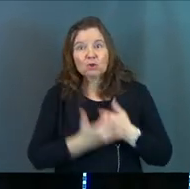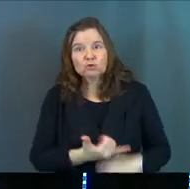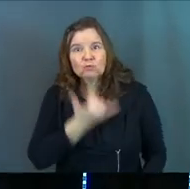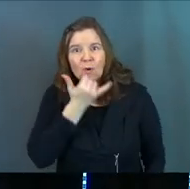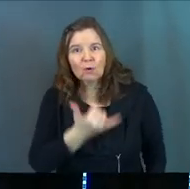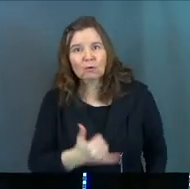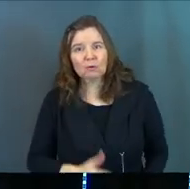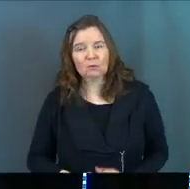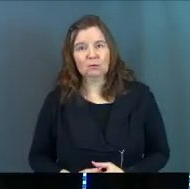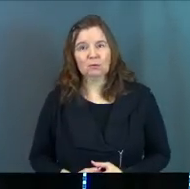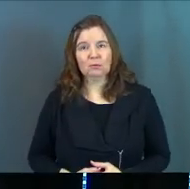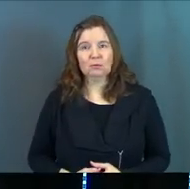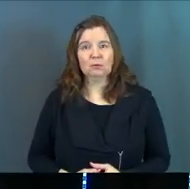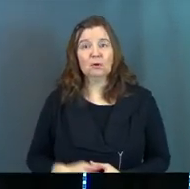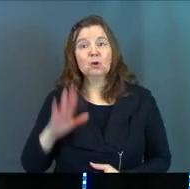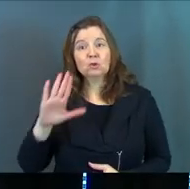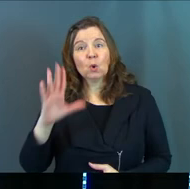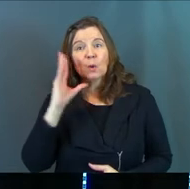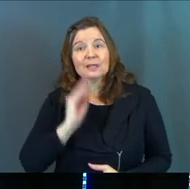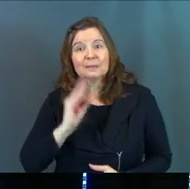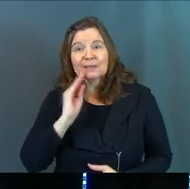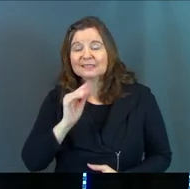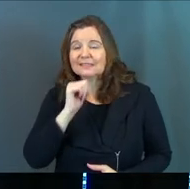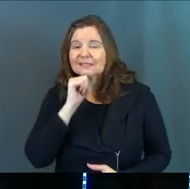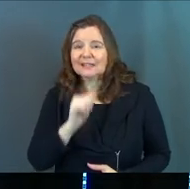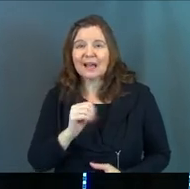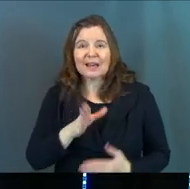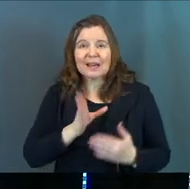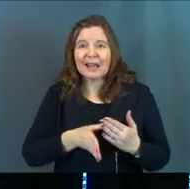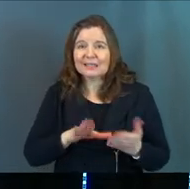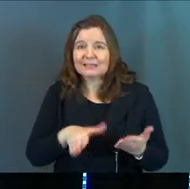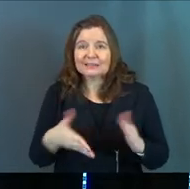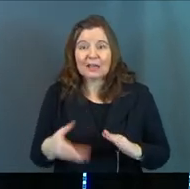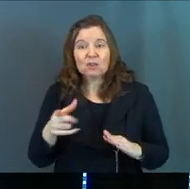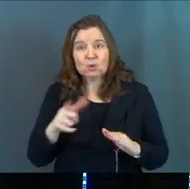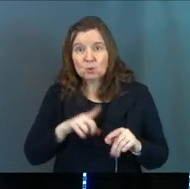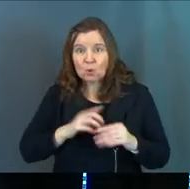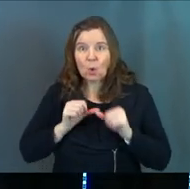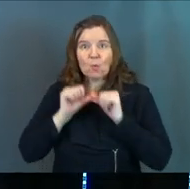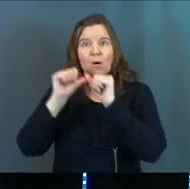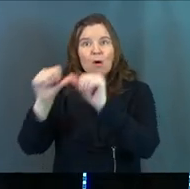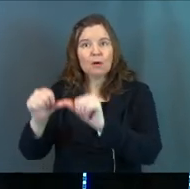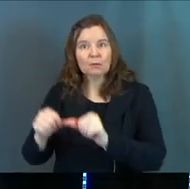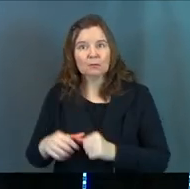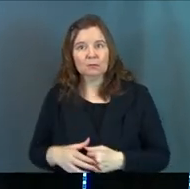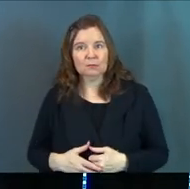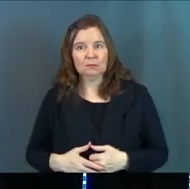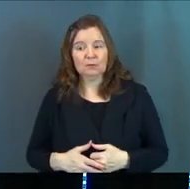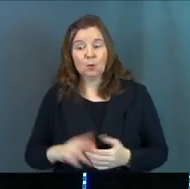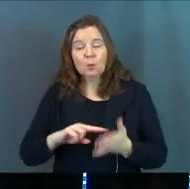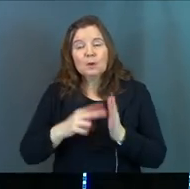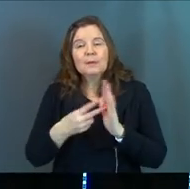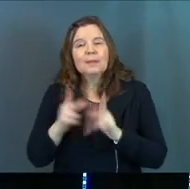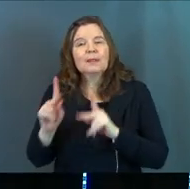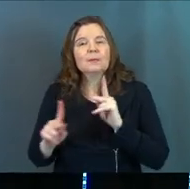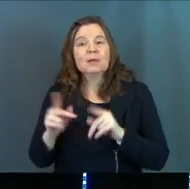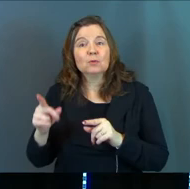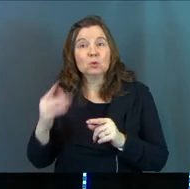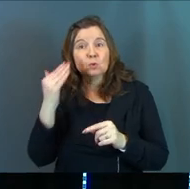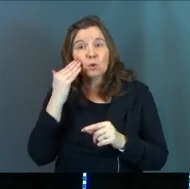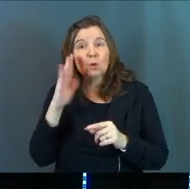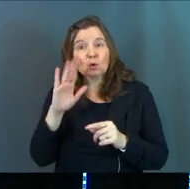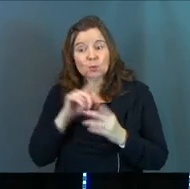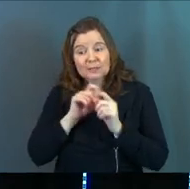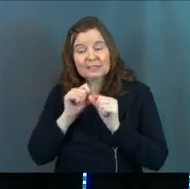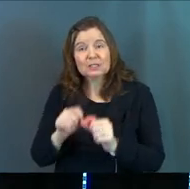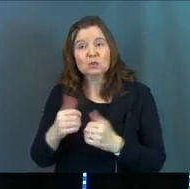wrong. Your experience does not end at death. You go on, which means that the people that you know,